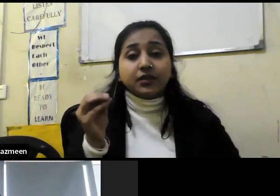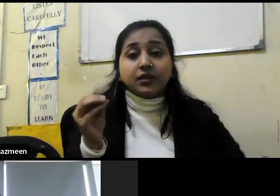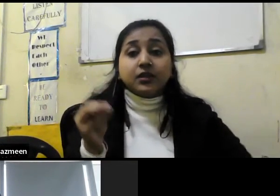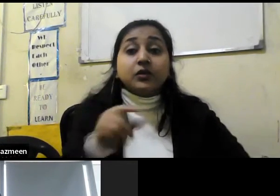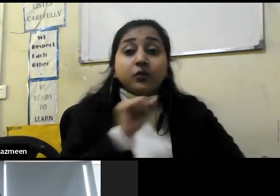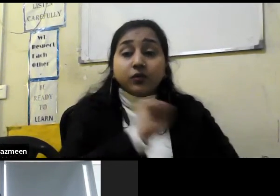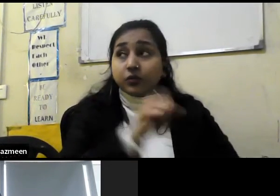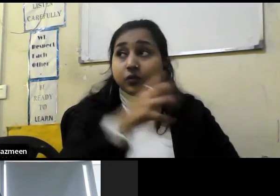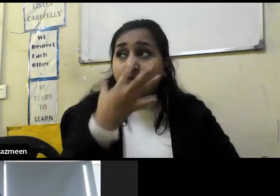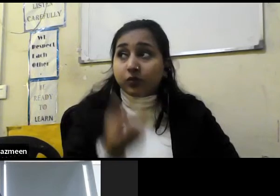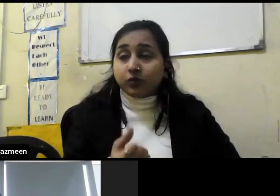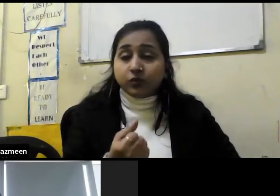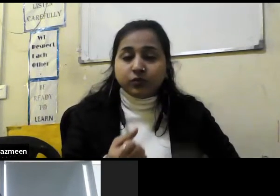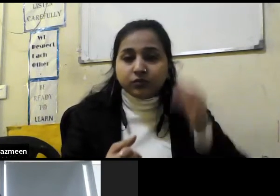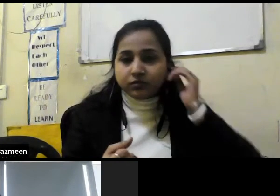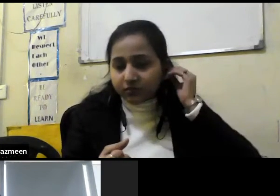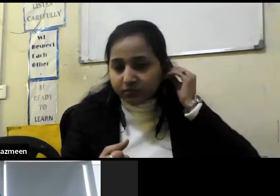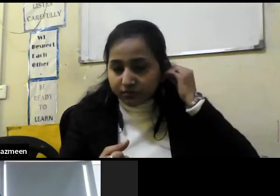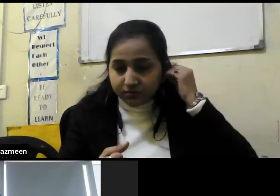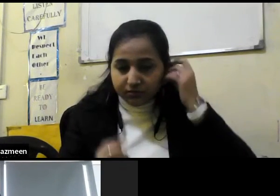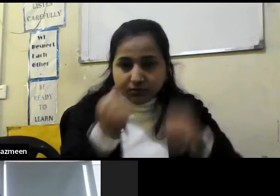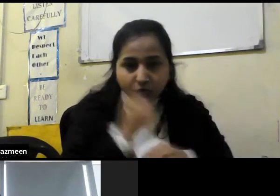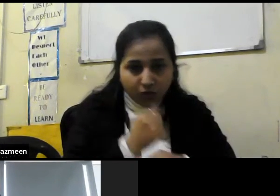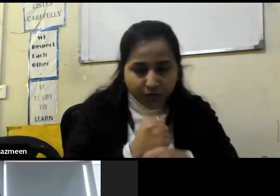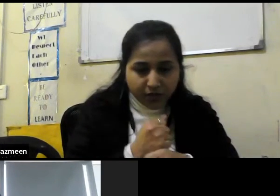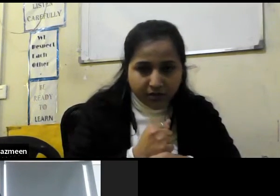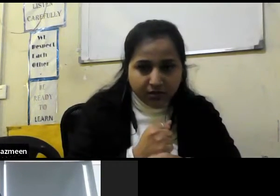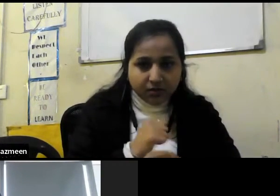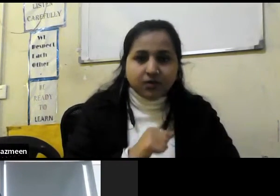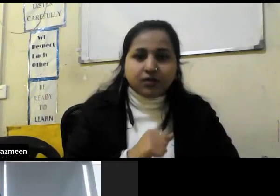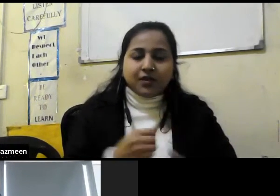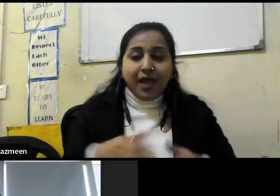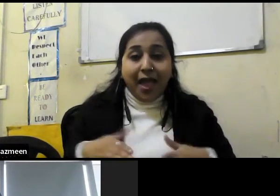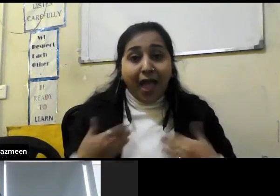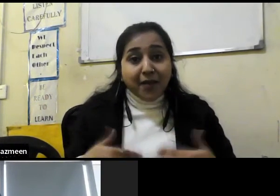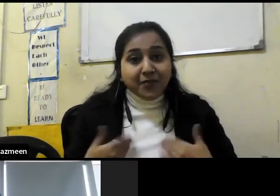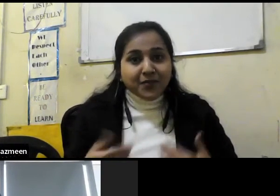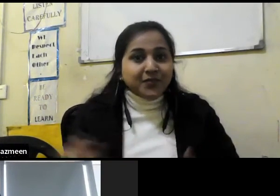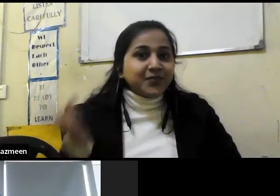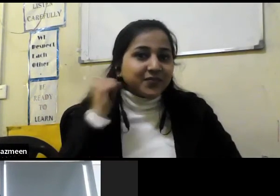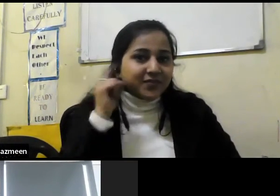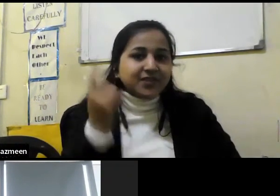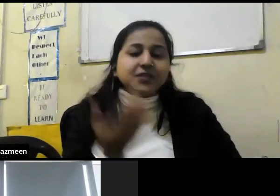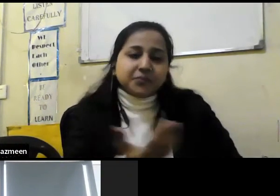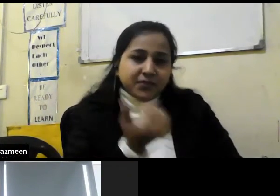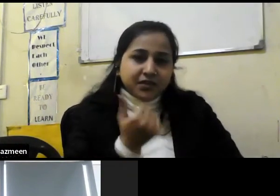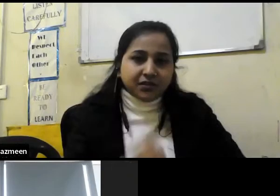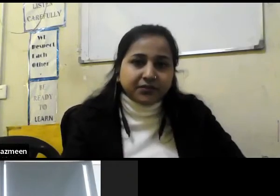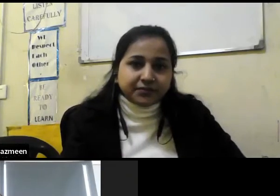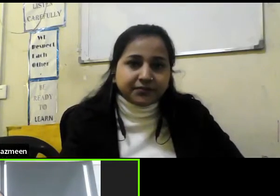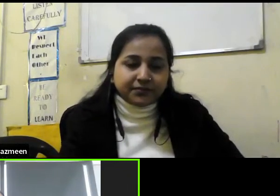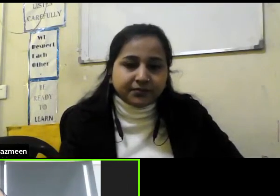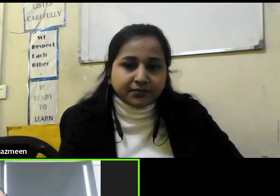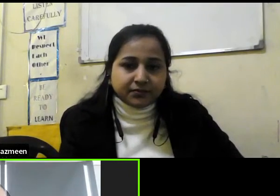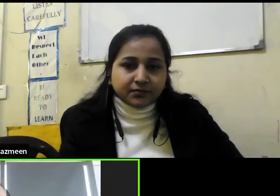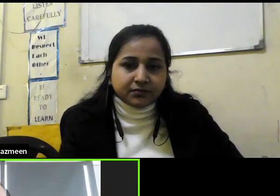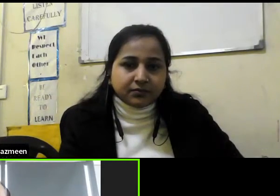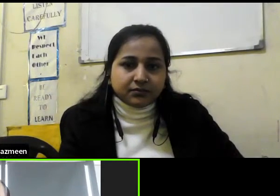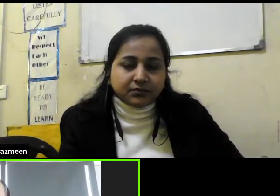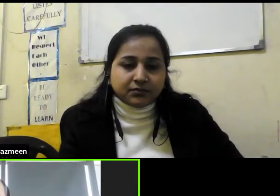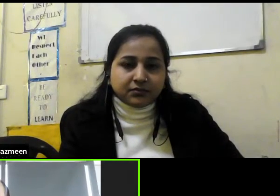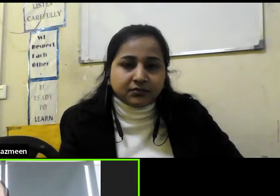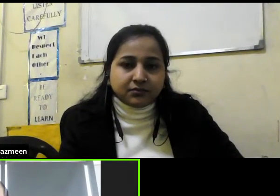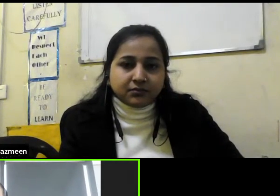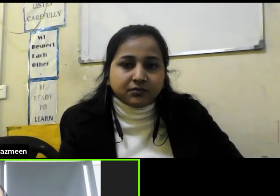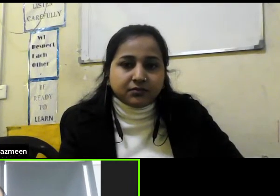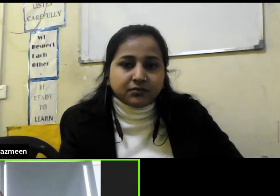suggest, especially when you're coming from the government side? And be happy to hear your views on this. Over to you. Thank you so